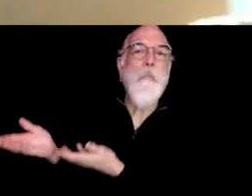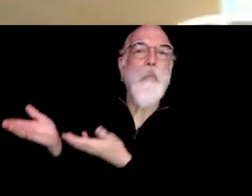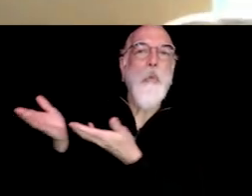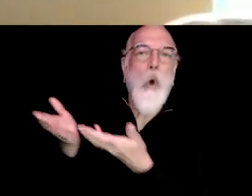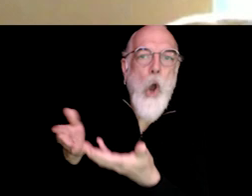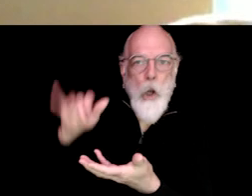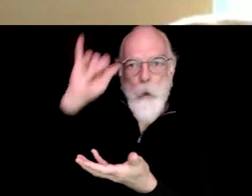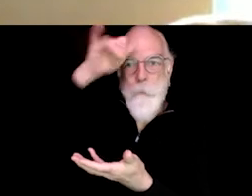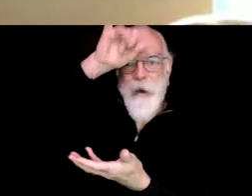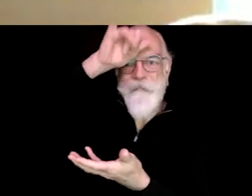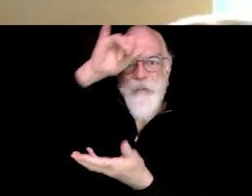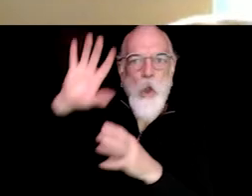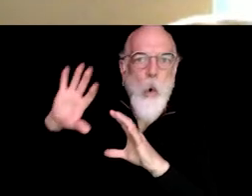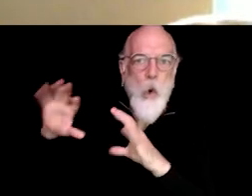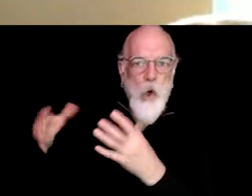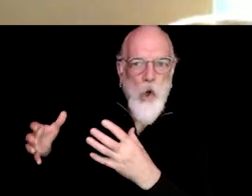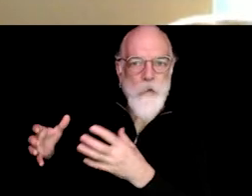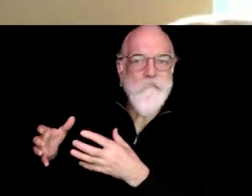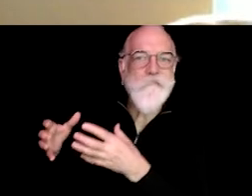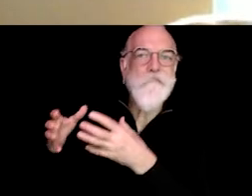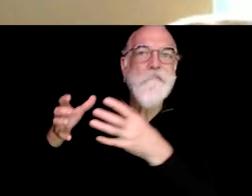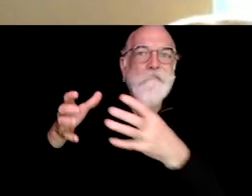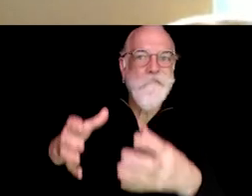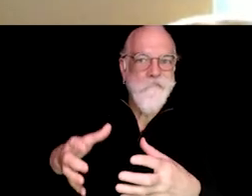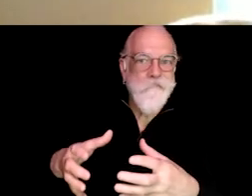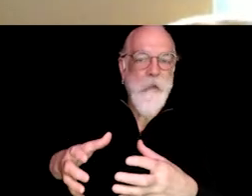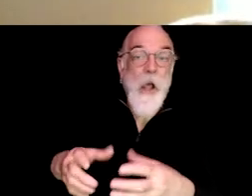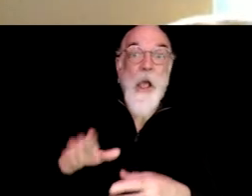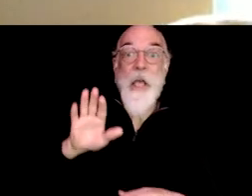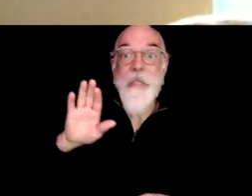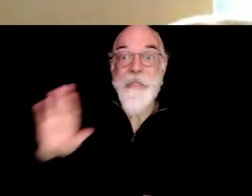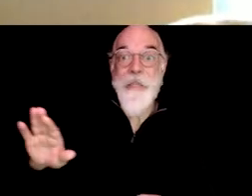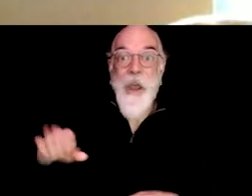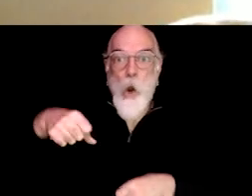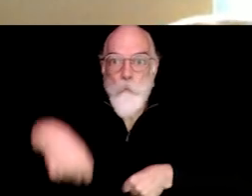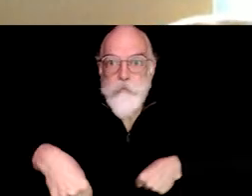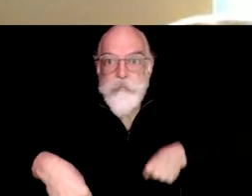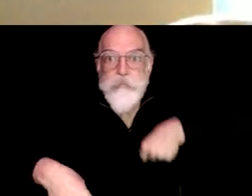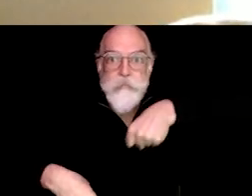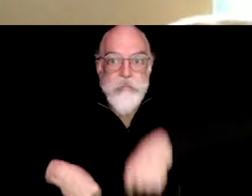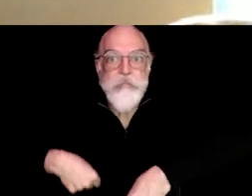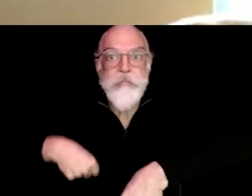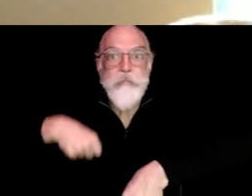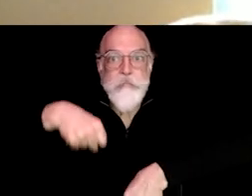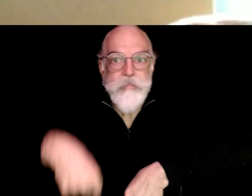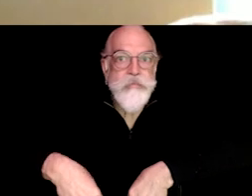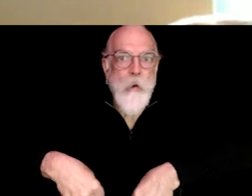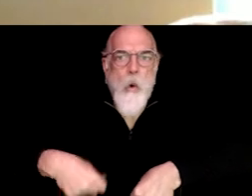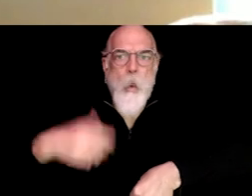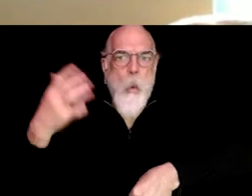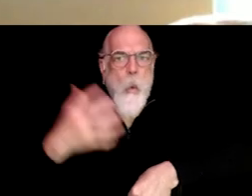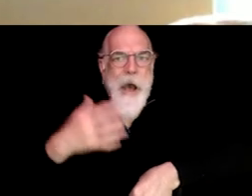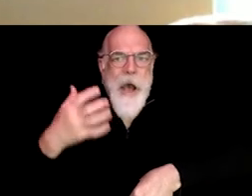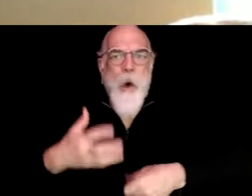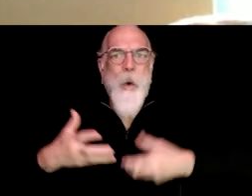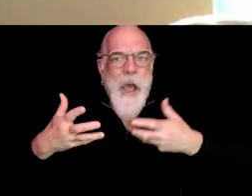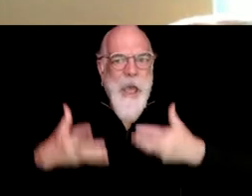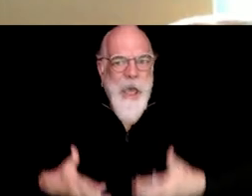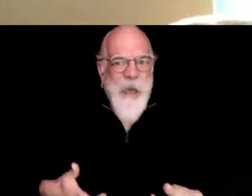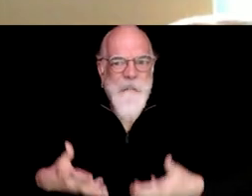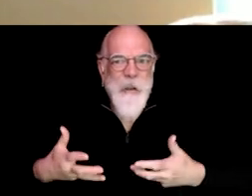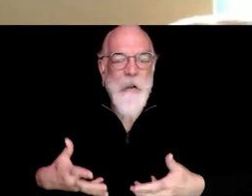a herd of buffalo, and the buffalo hooves were so